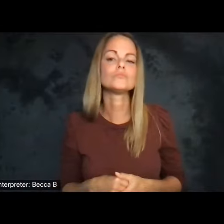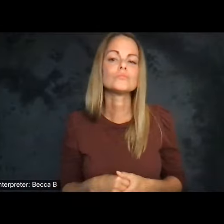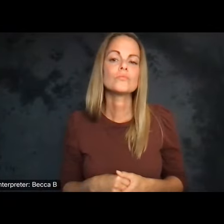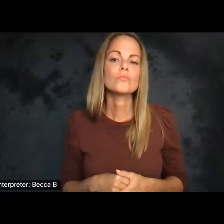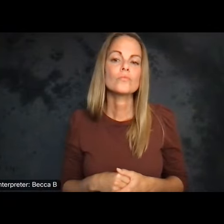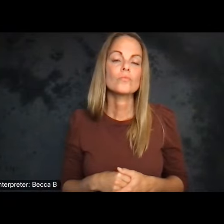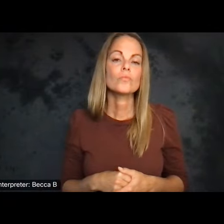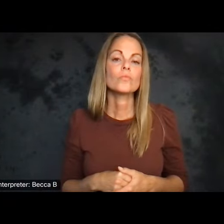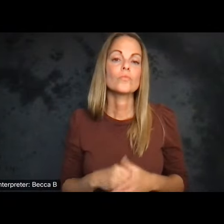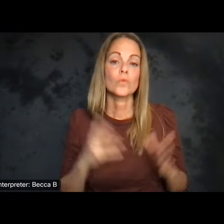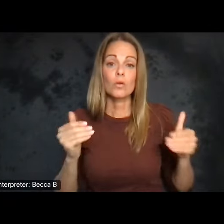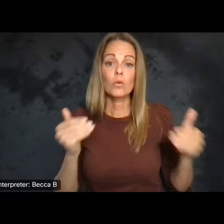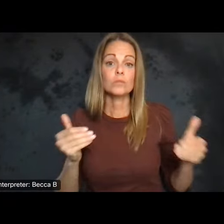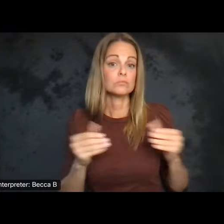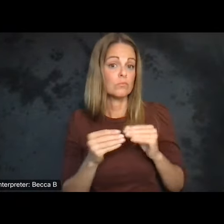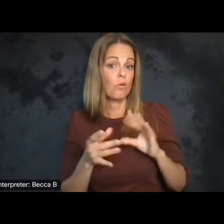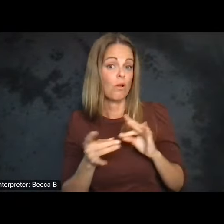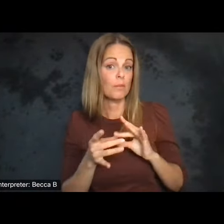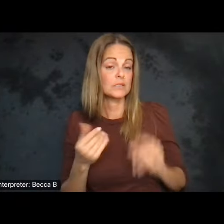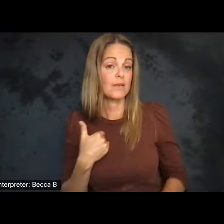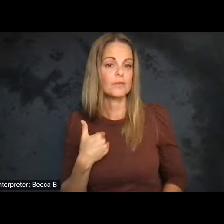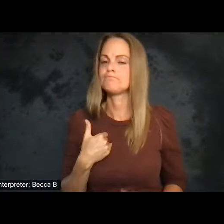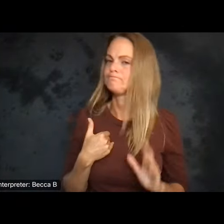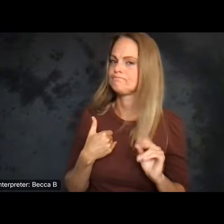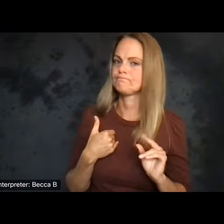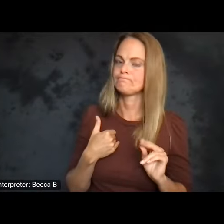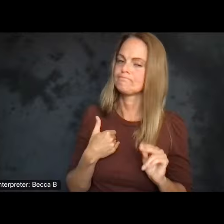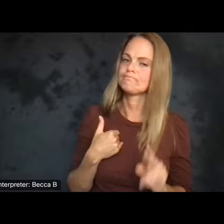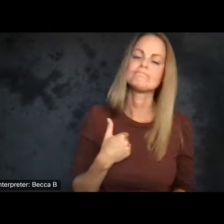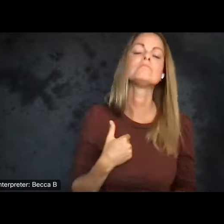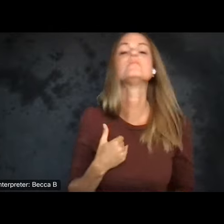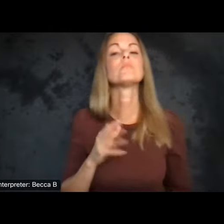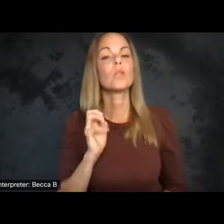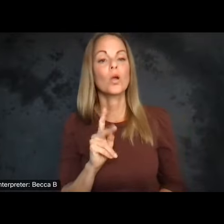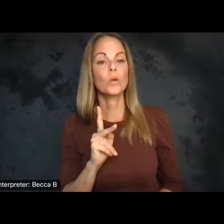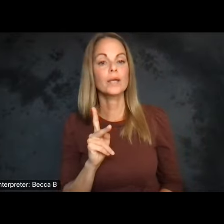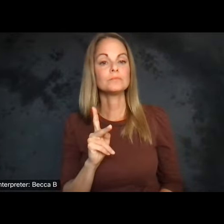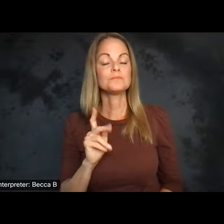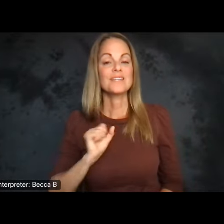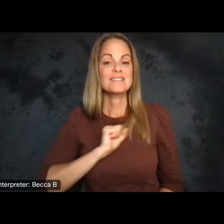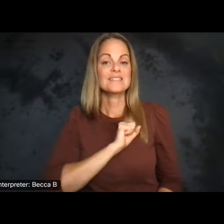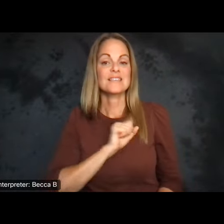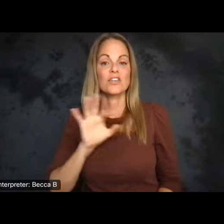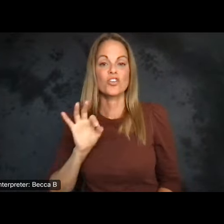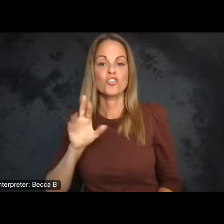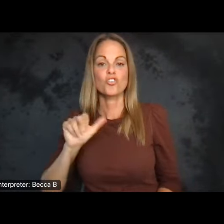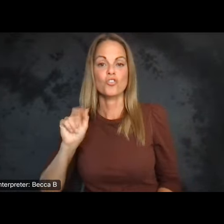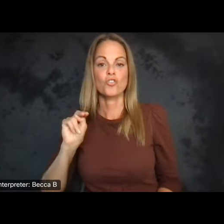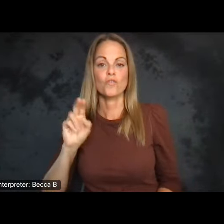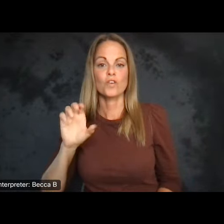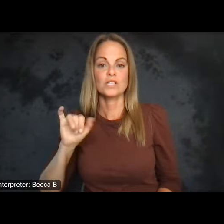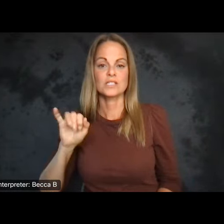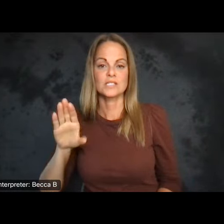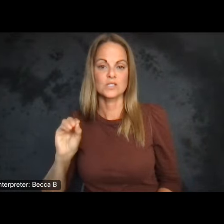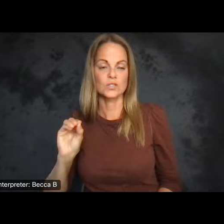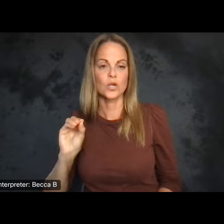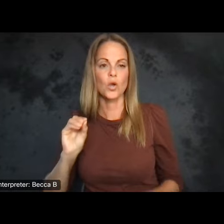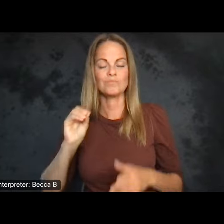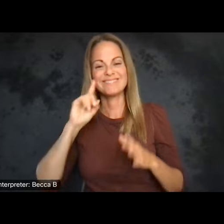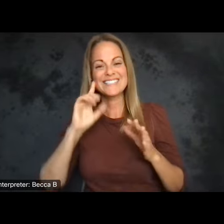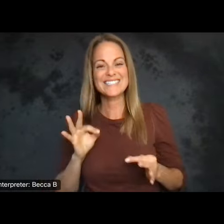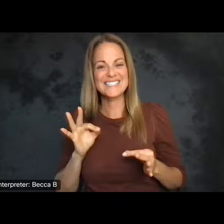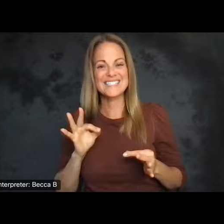go ahead if you've got more comments, or, No, sir. okay. Senator Francisco asked that we defer any decision or